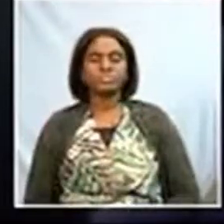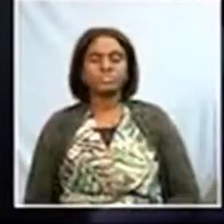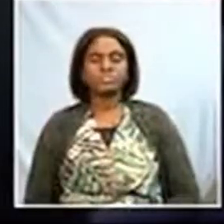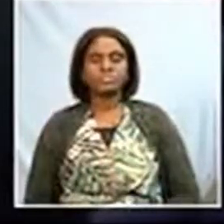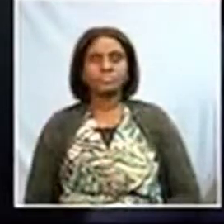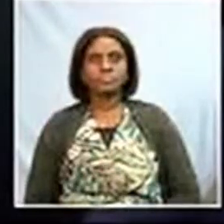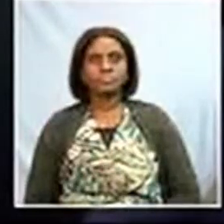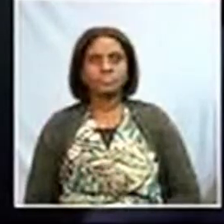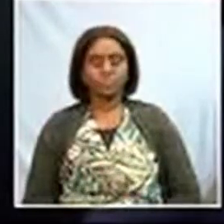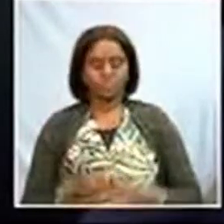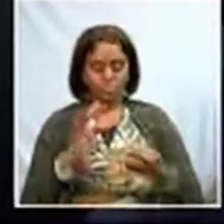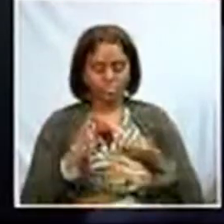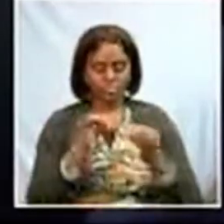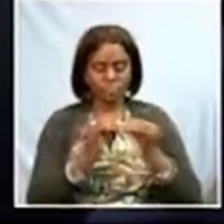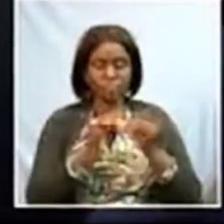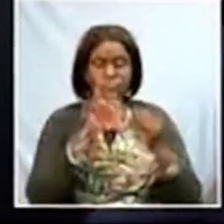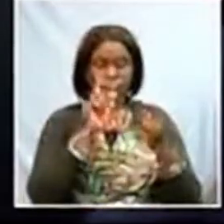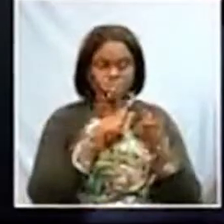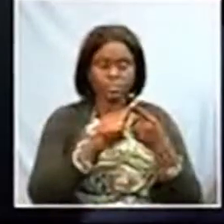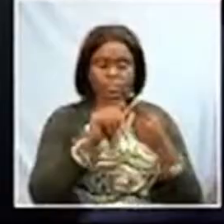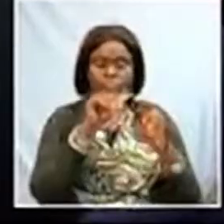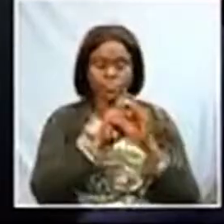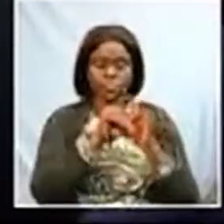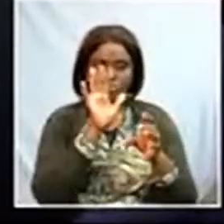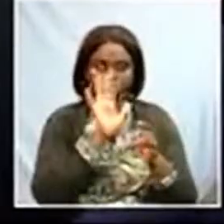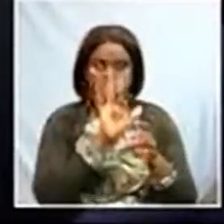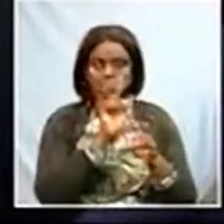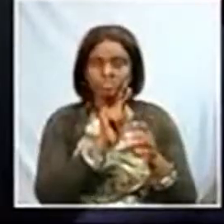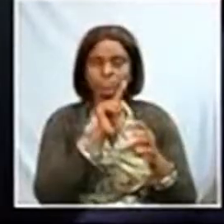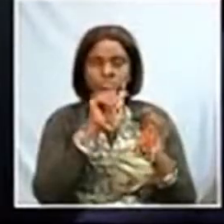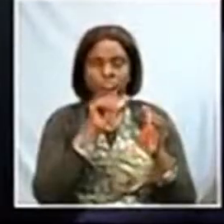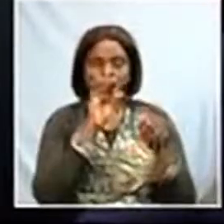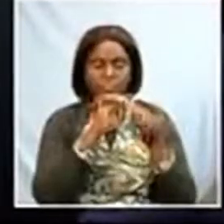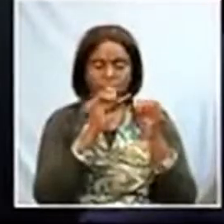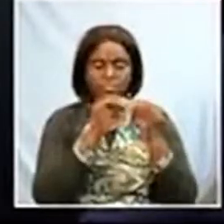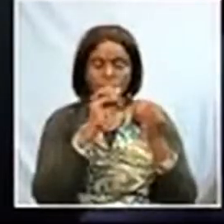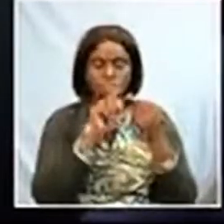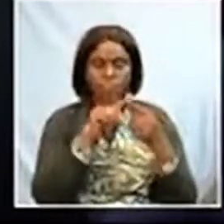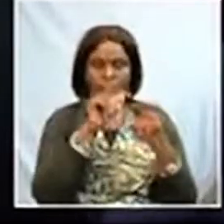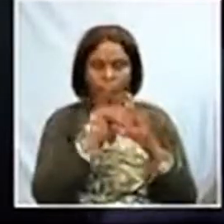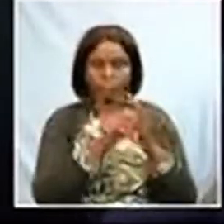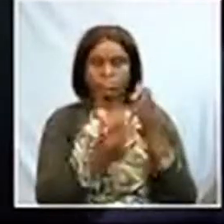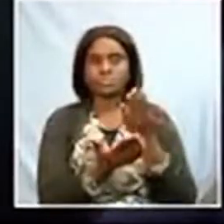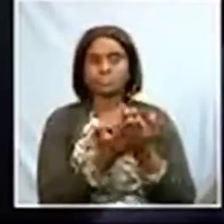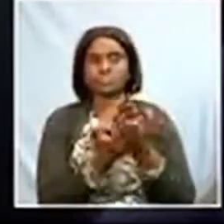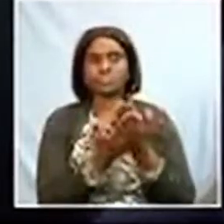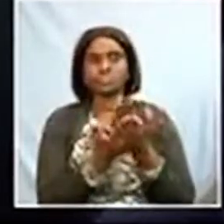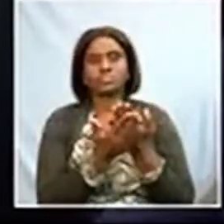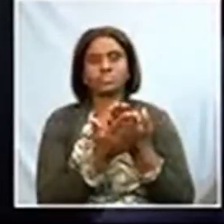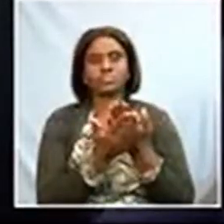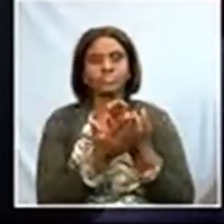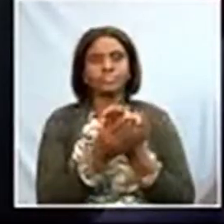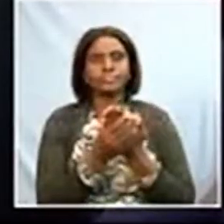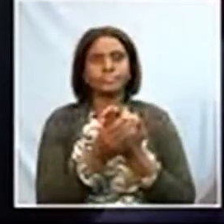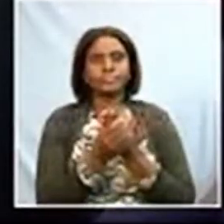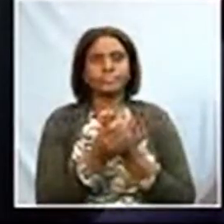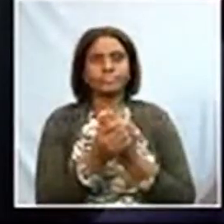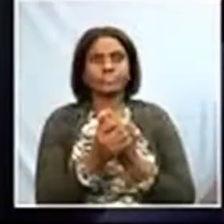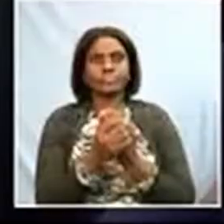which is Appendix 1 in the addendum.